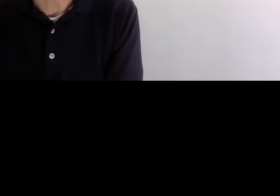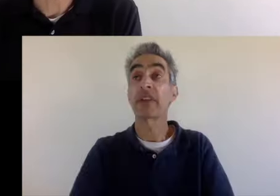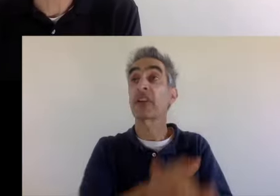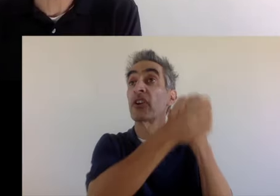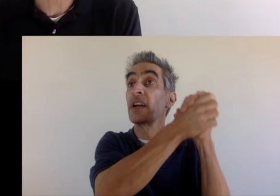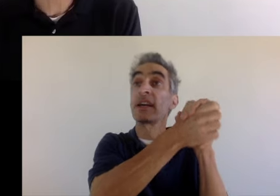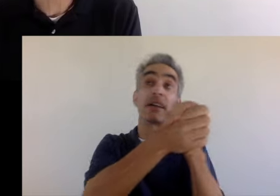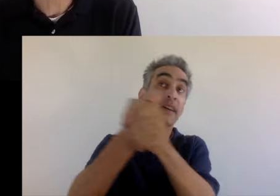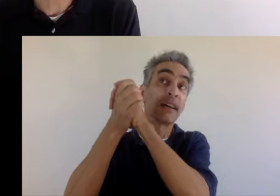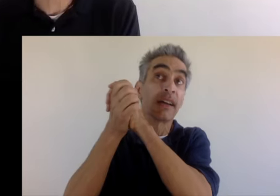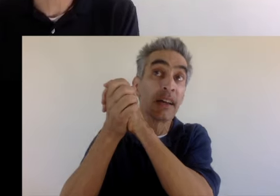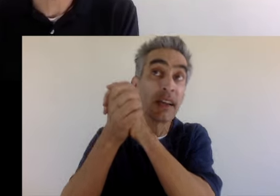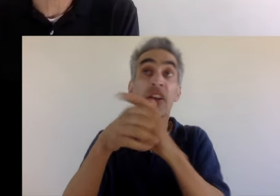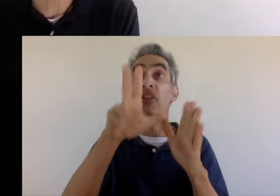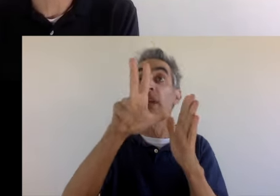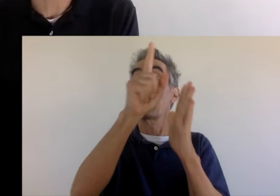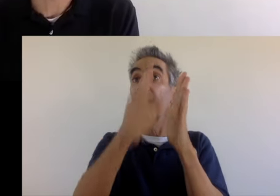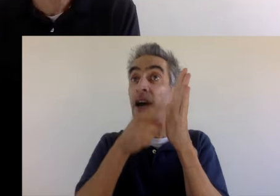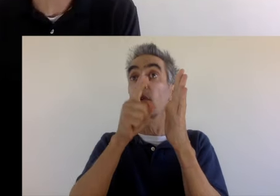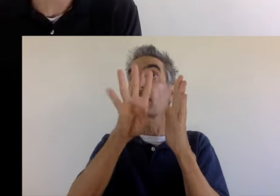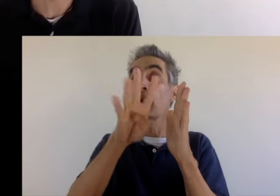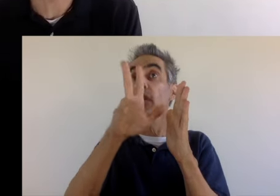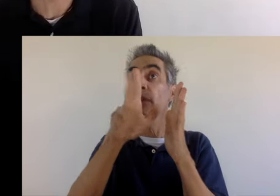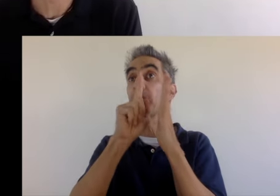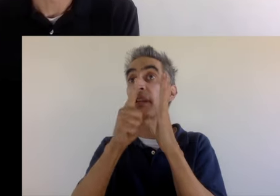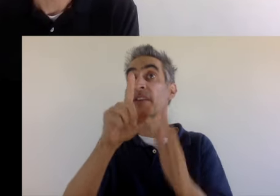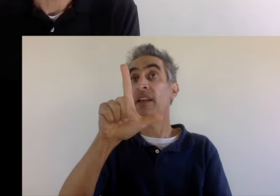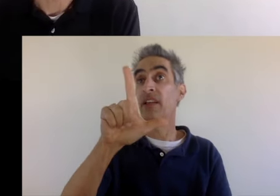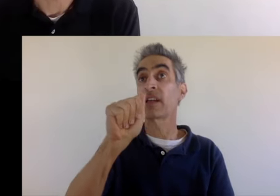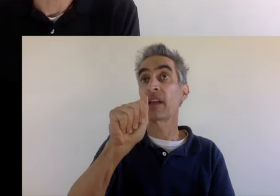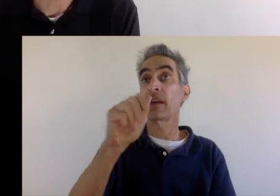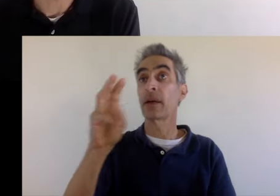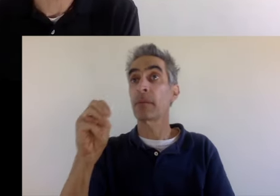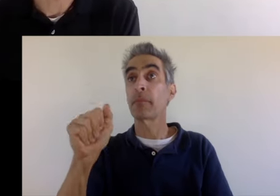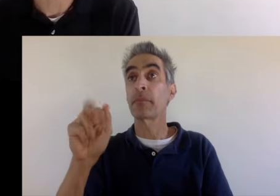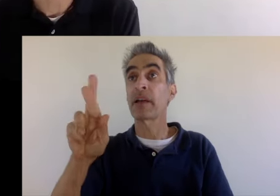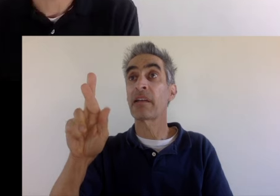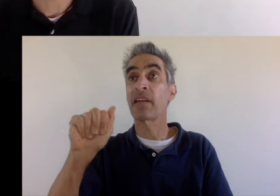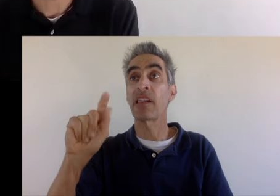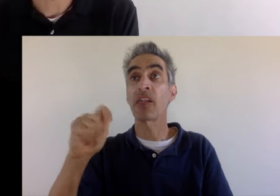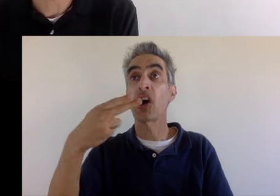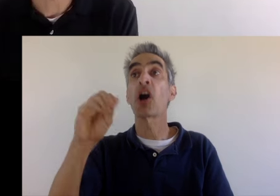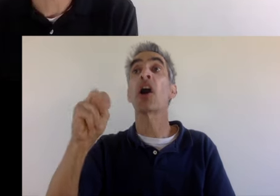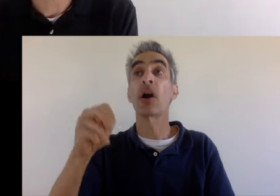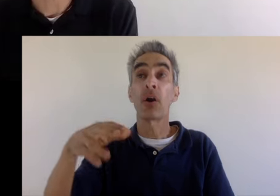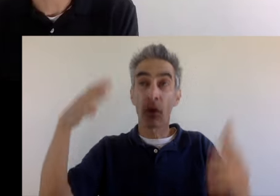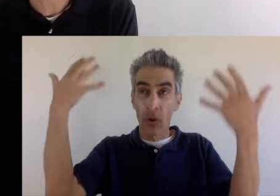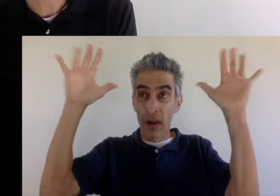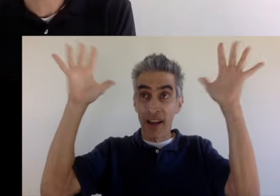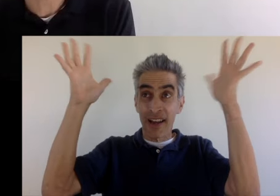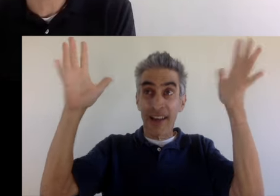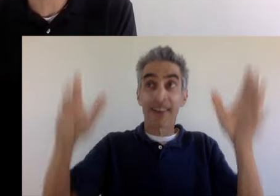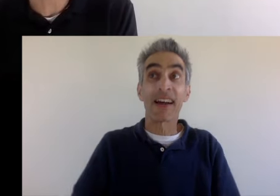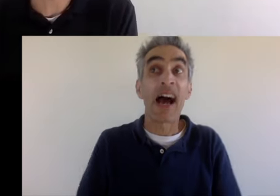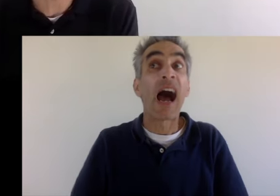Well, thank you so much for your time and congratulations on your LA marathon success there. And 3 hours